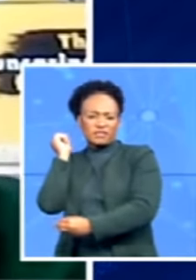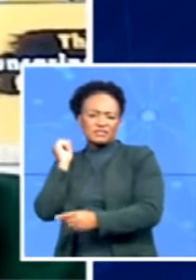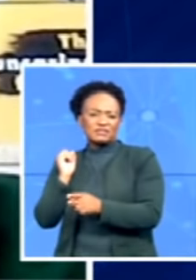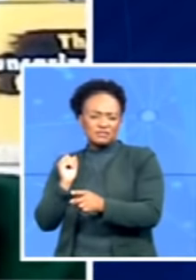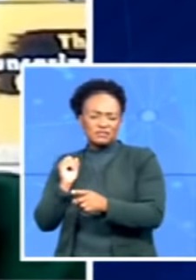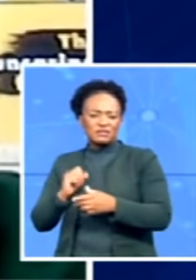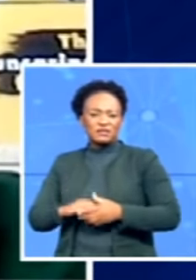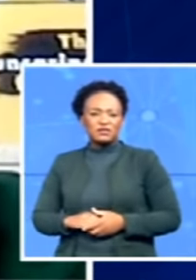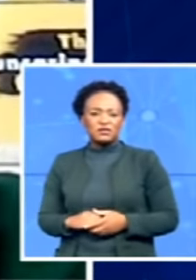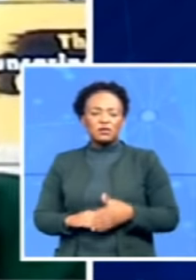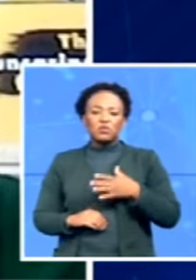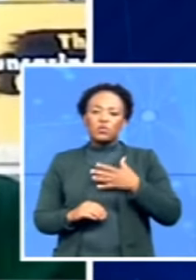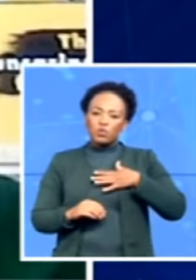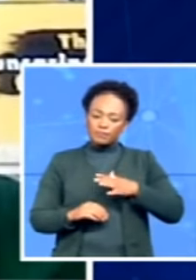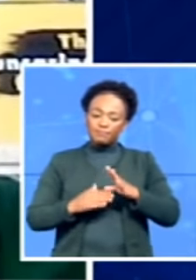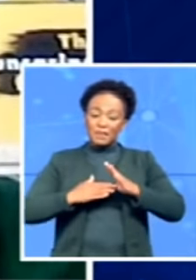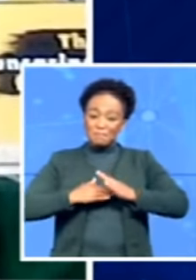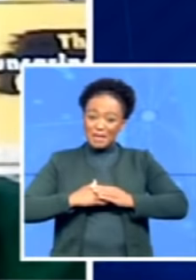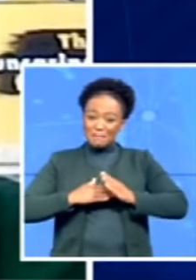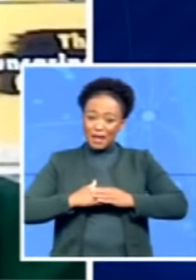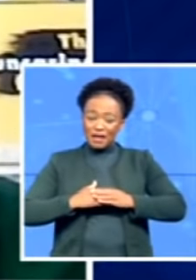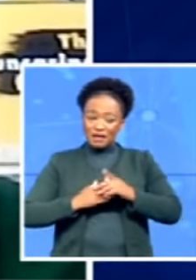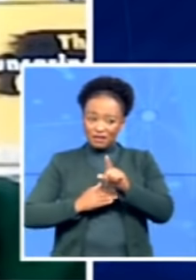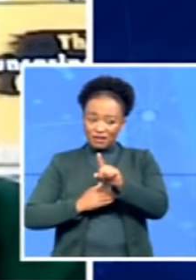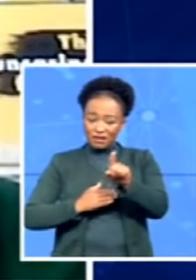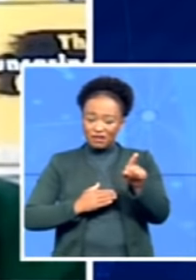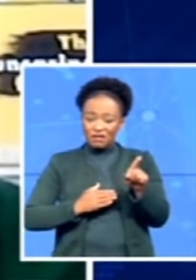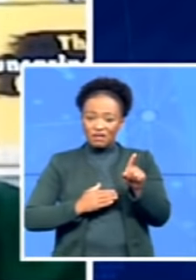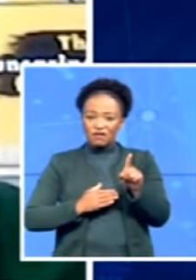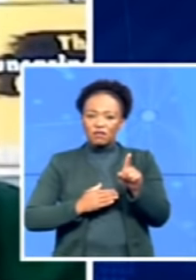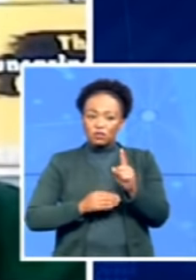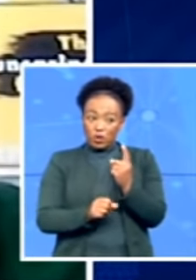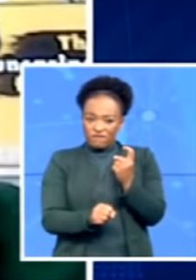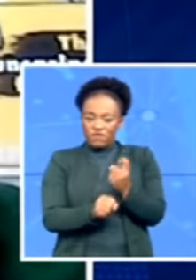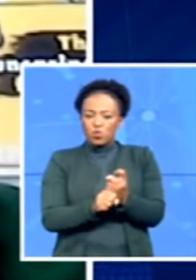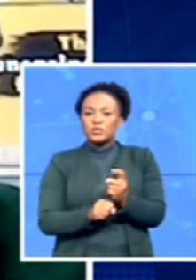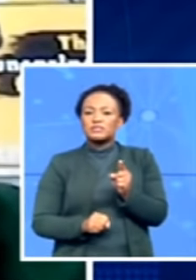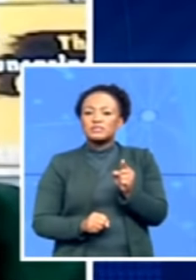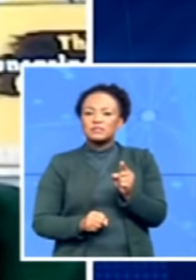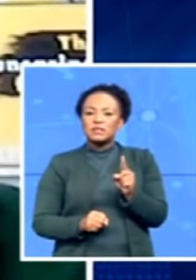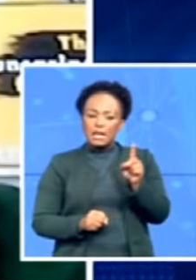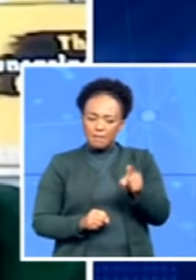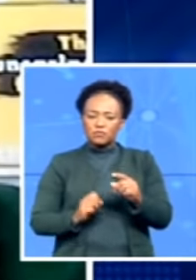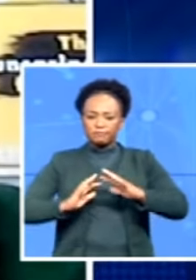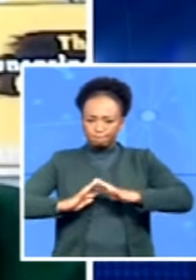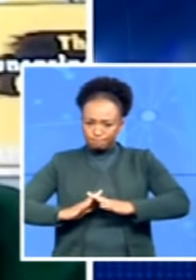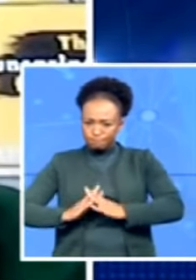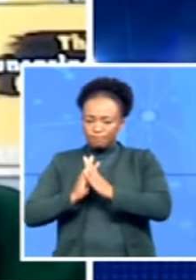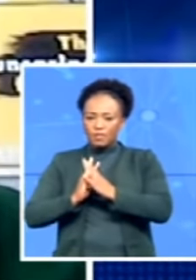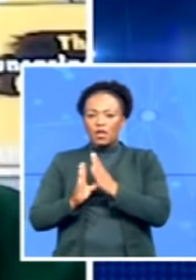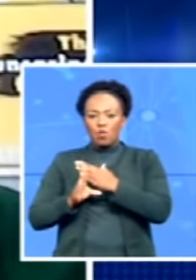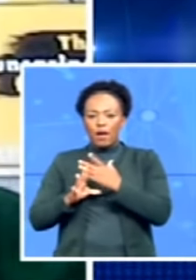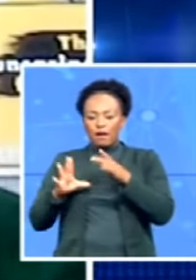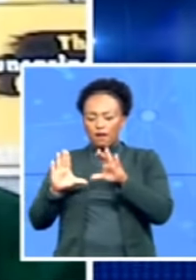resist divisive actions and instead unite with the rest of us as we advance our struggle for